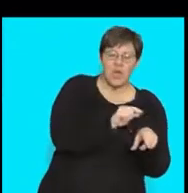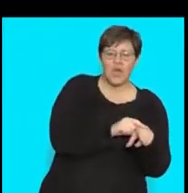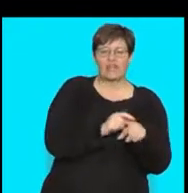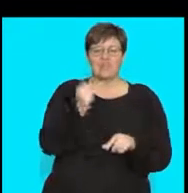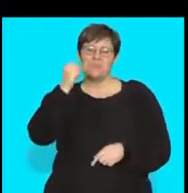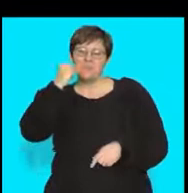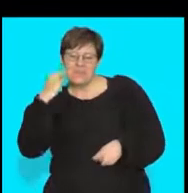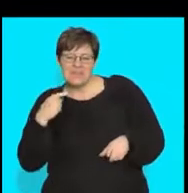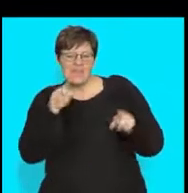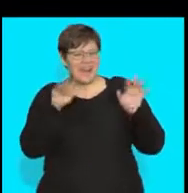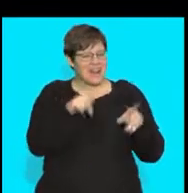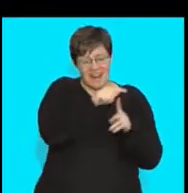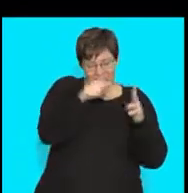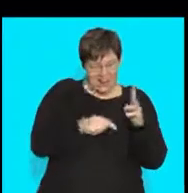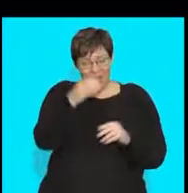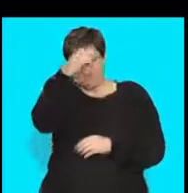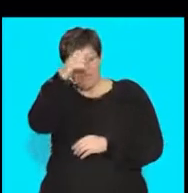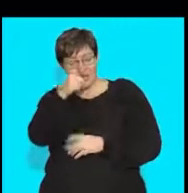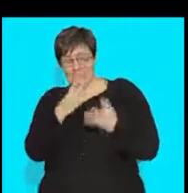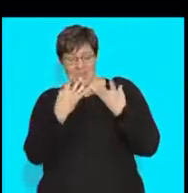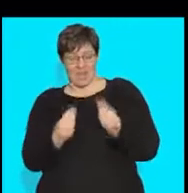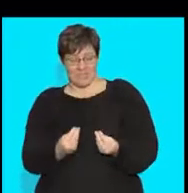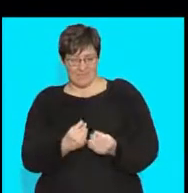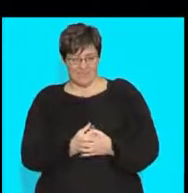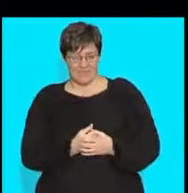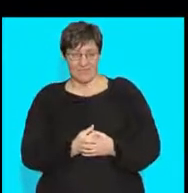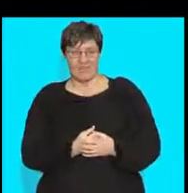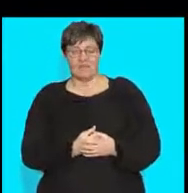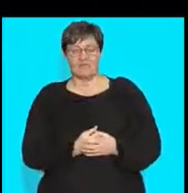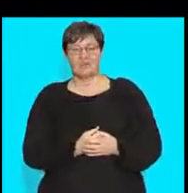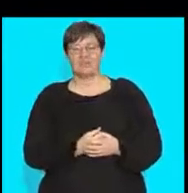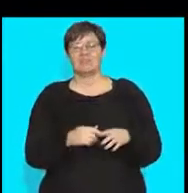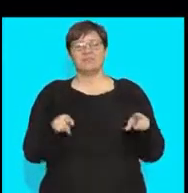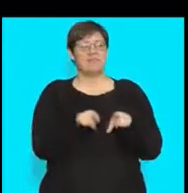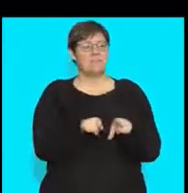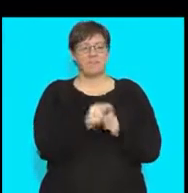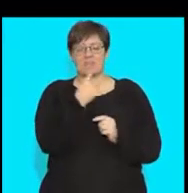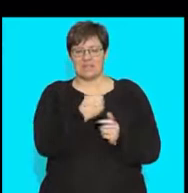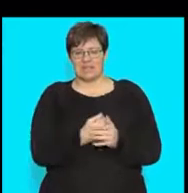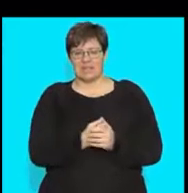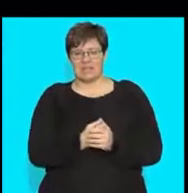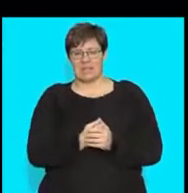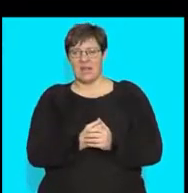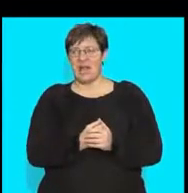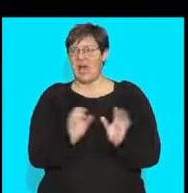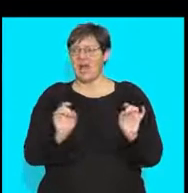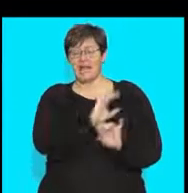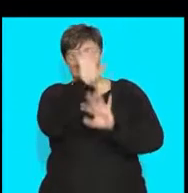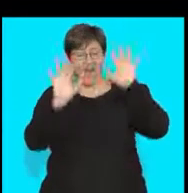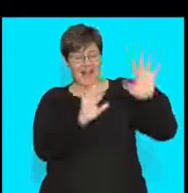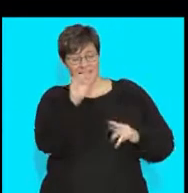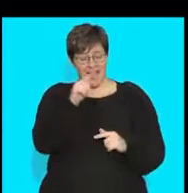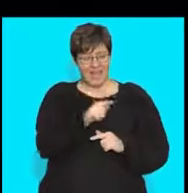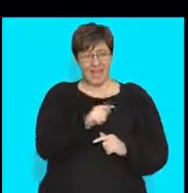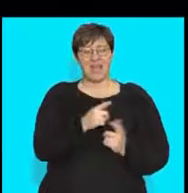So when we look at the whole concept of what we have, all right, these colors, as I said to you, lovely colors. There's